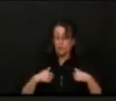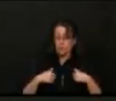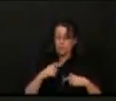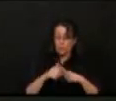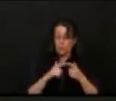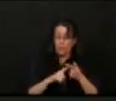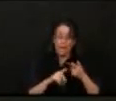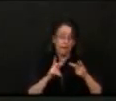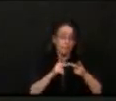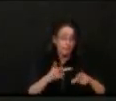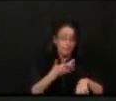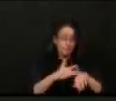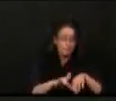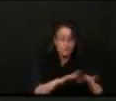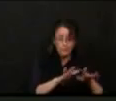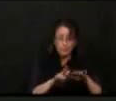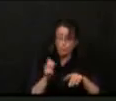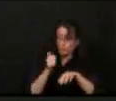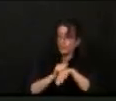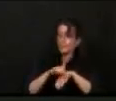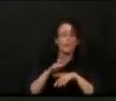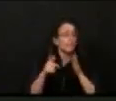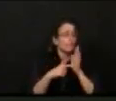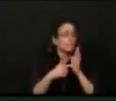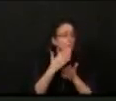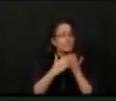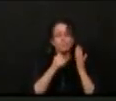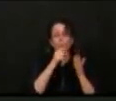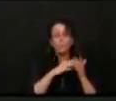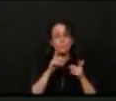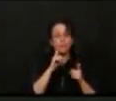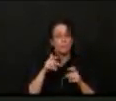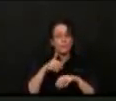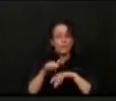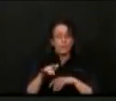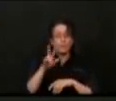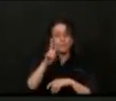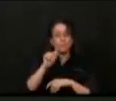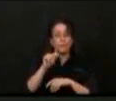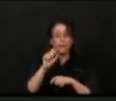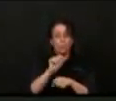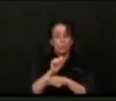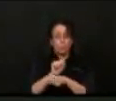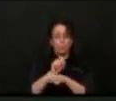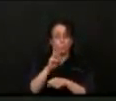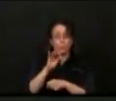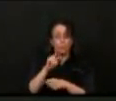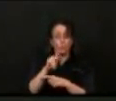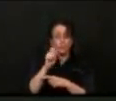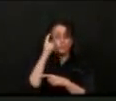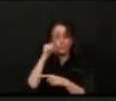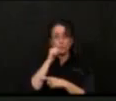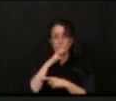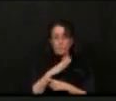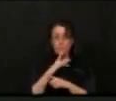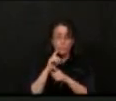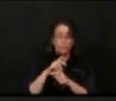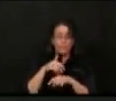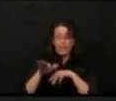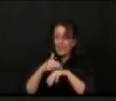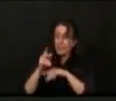like, Vermont Works for Women, which is running training programs for women to be carpenters, and the Voc Rehab and